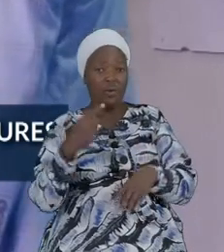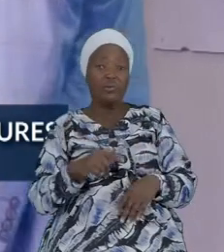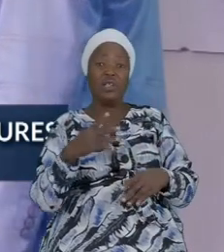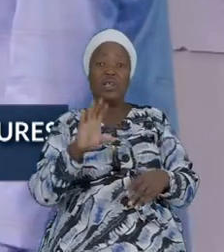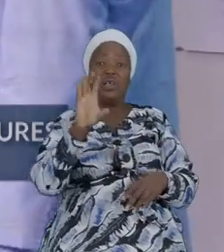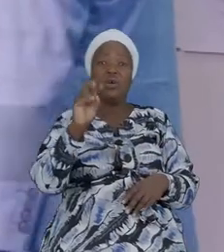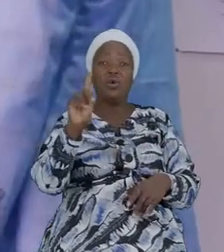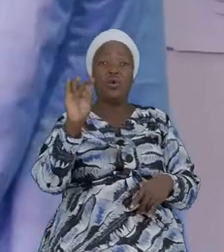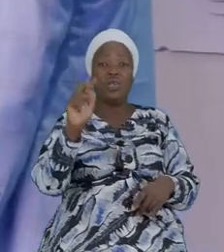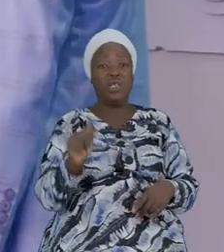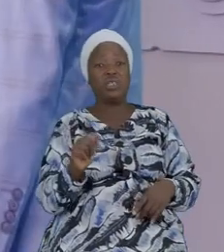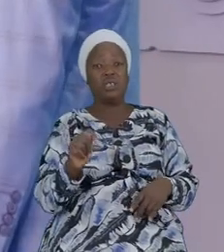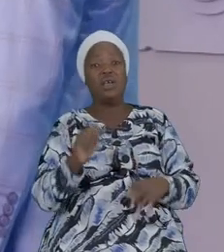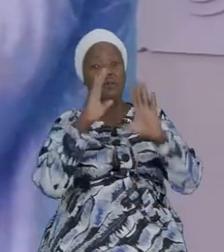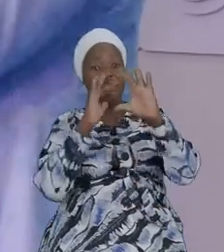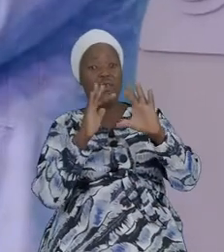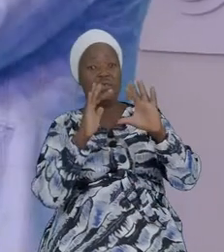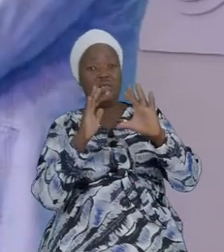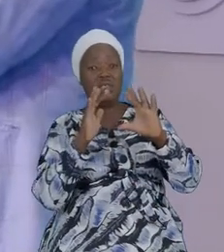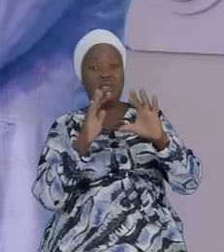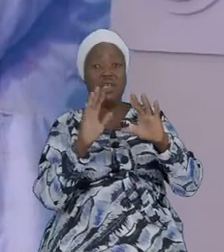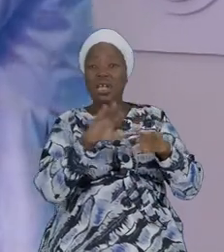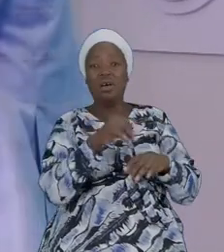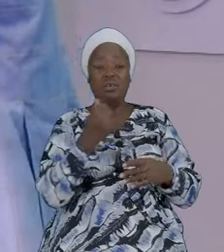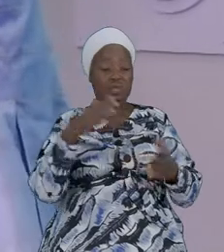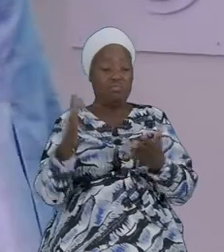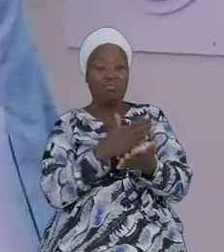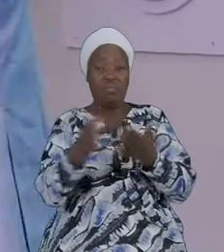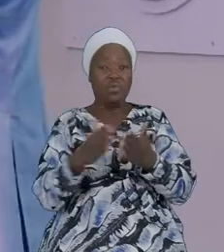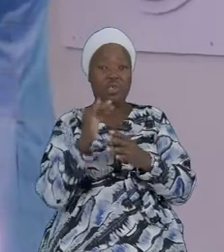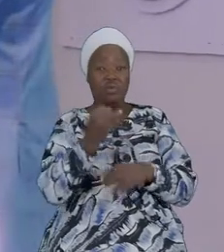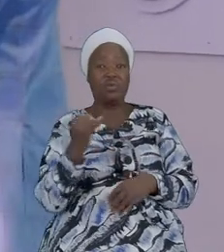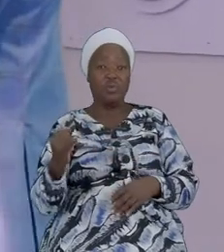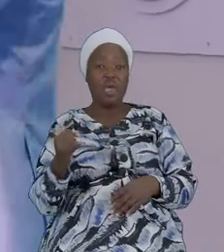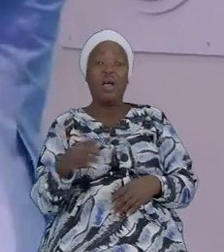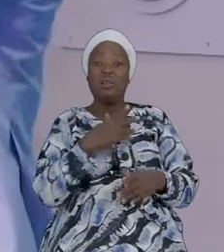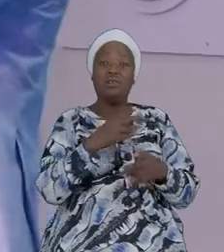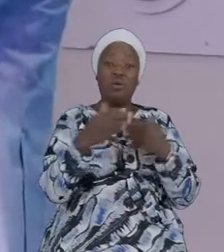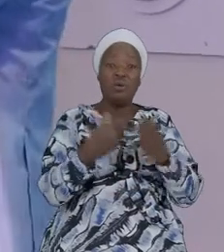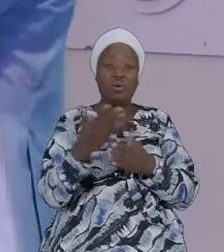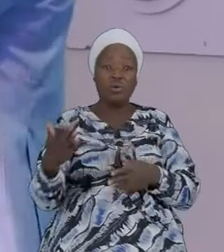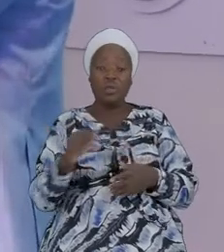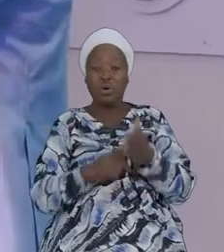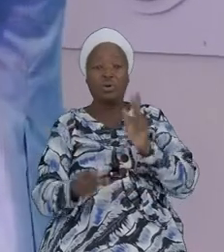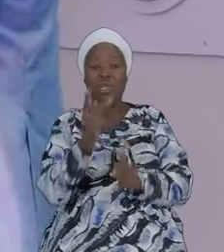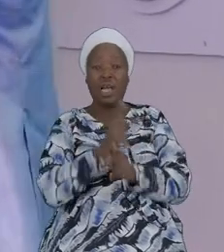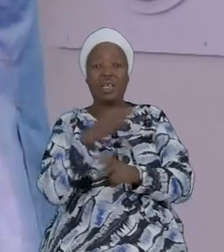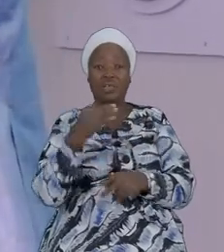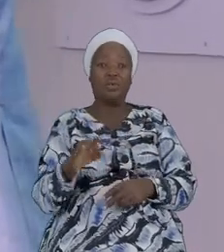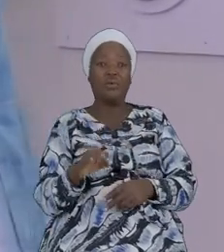cornet, flute, harp, sackbut, satri, and dulcimer, and all kinds